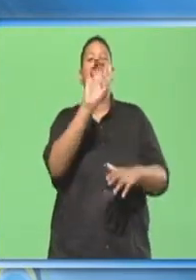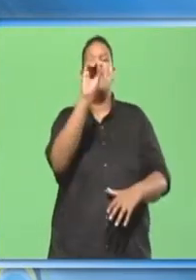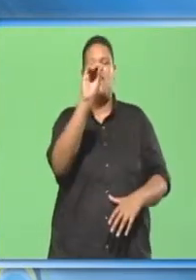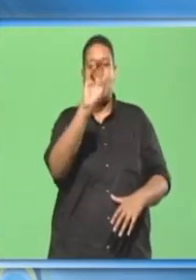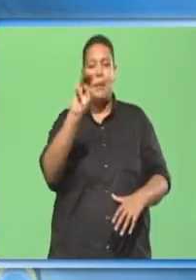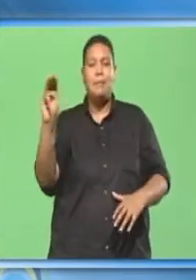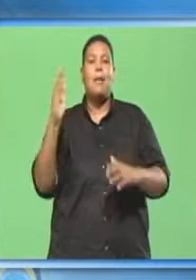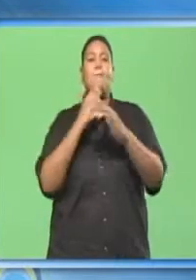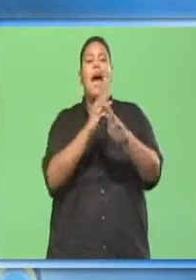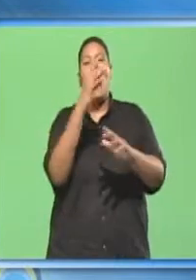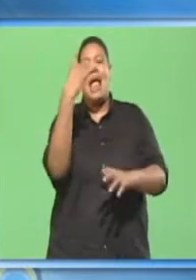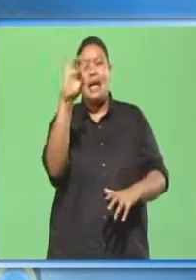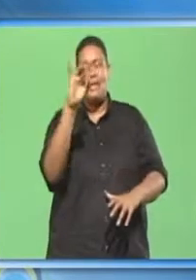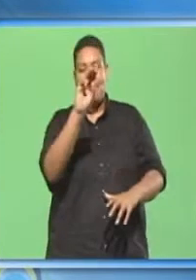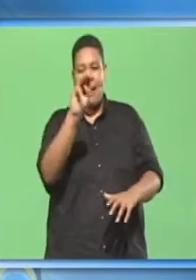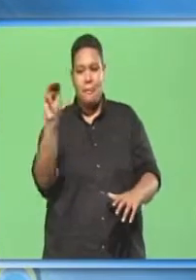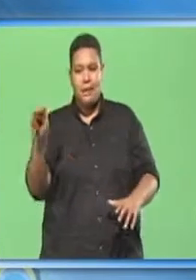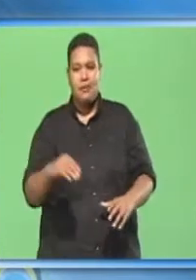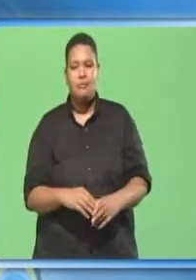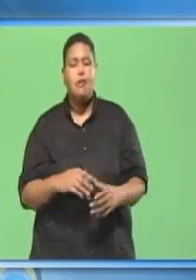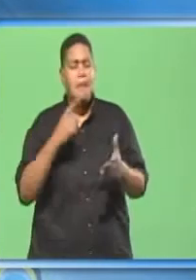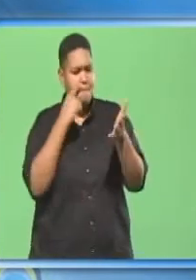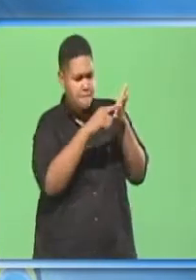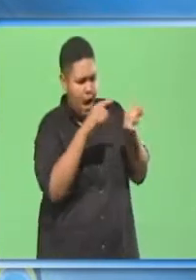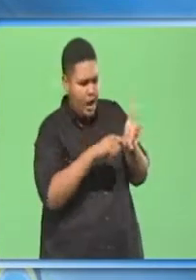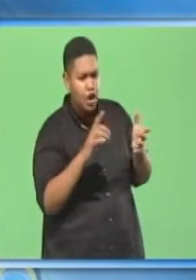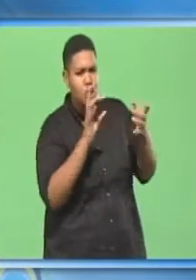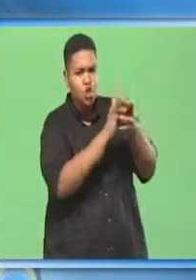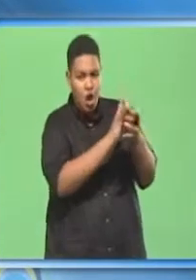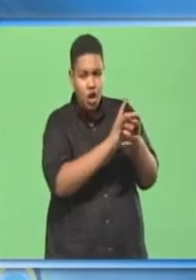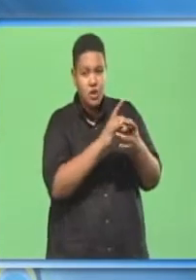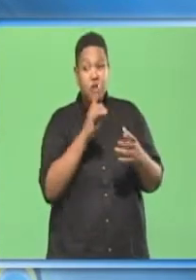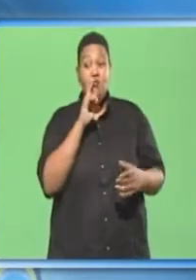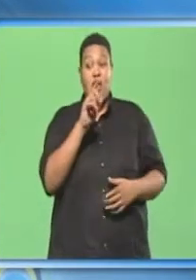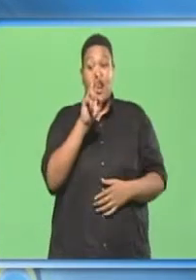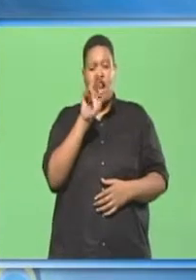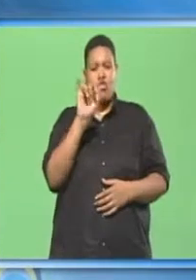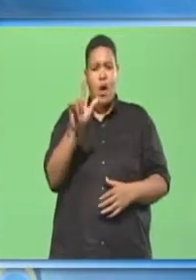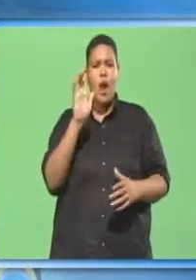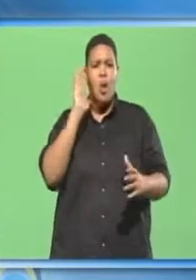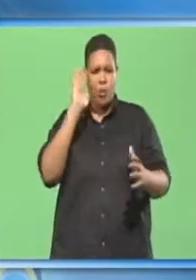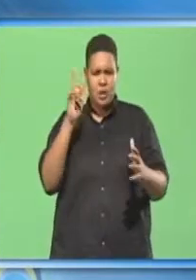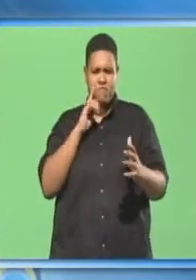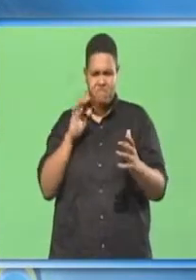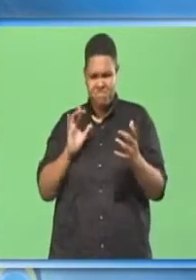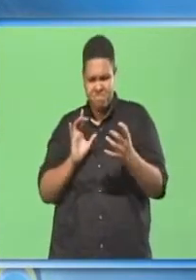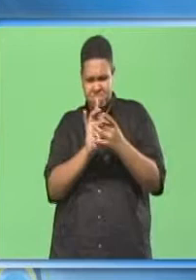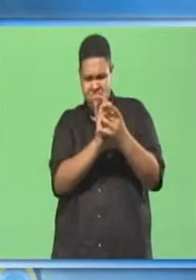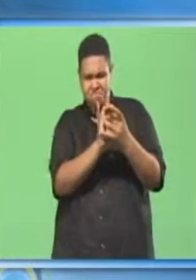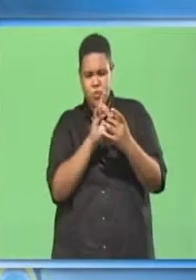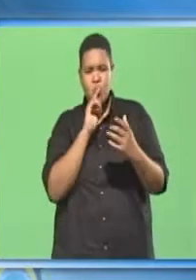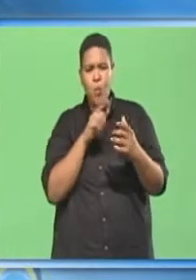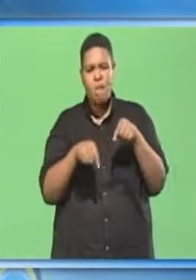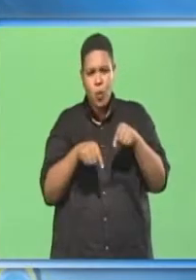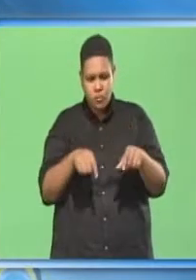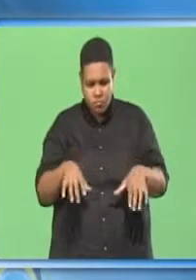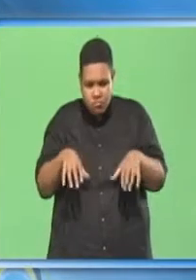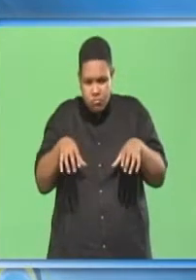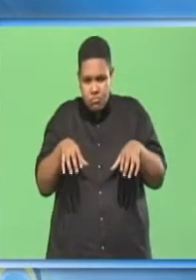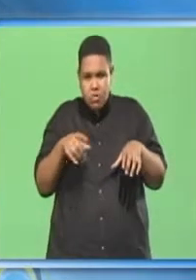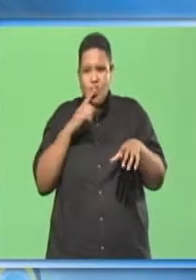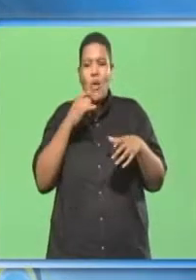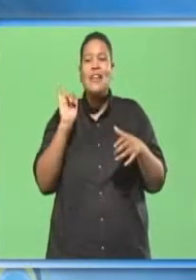18 mm. Marking the joints. The rails will be flush with the legs, so this necessitates